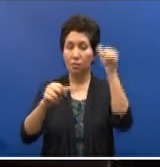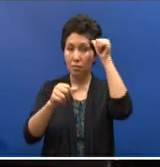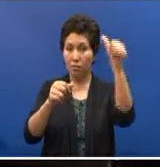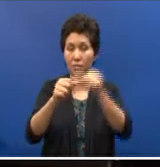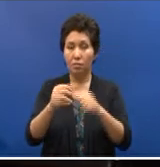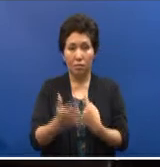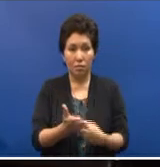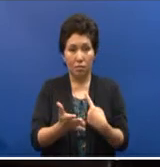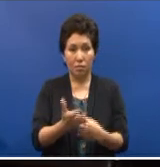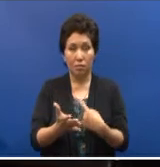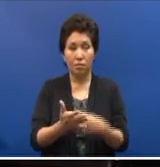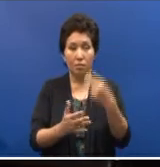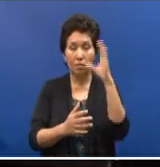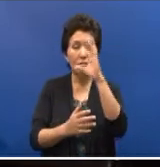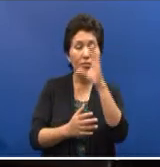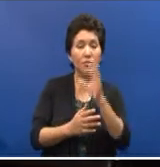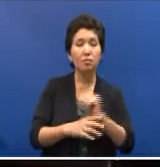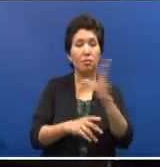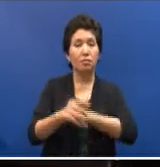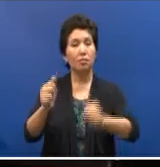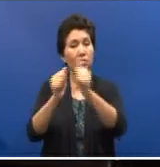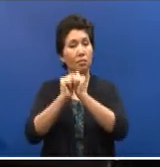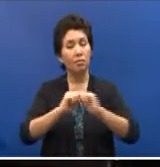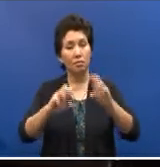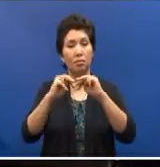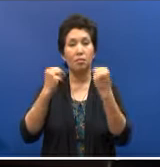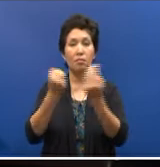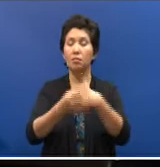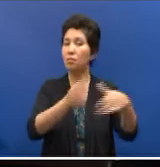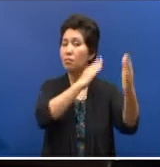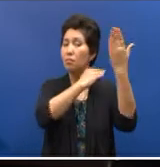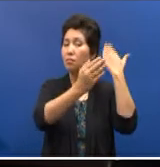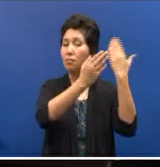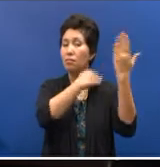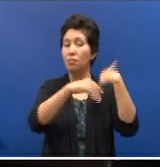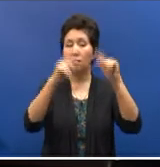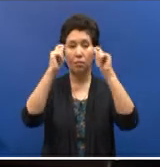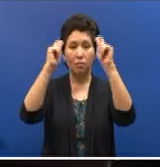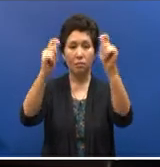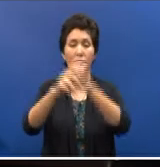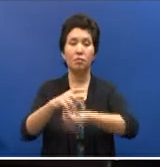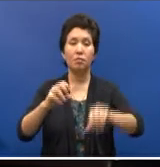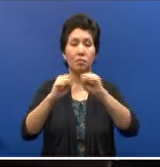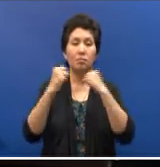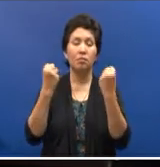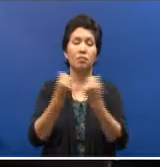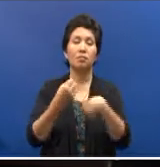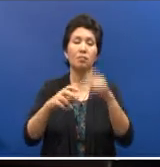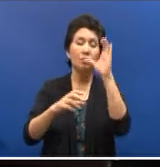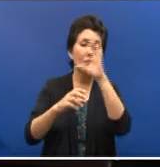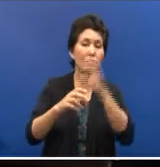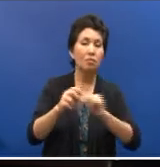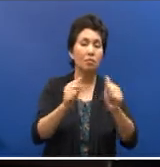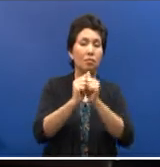when we discussed about the hunting and gathering societies, okay, in our previous tutorials, okay, the societies like hunting